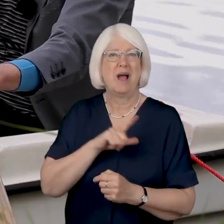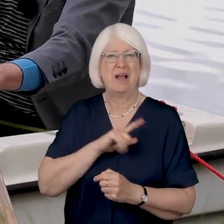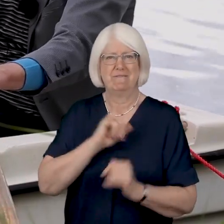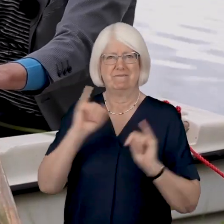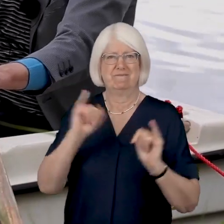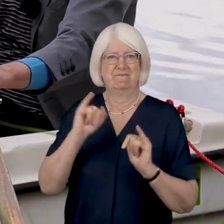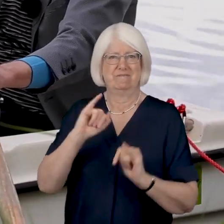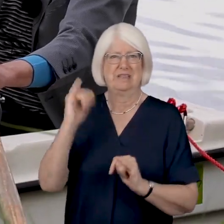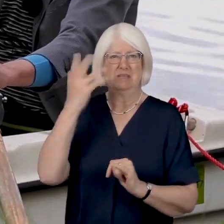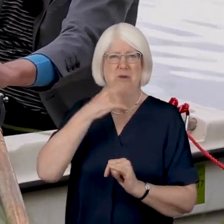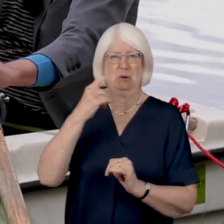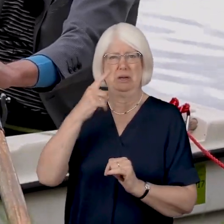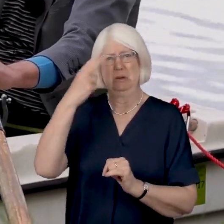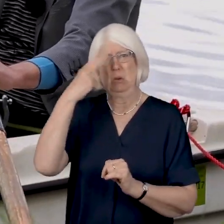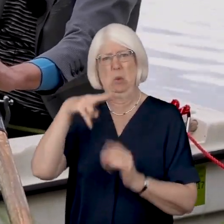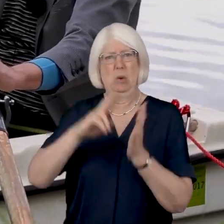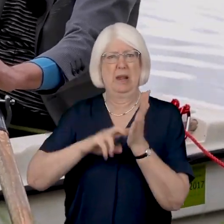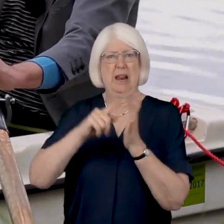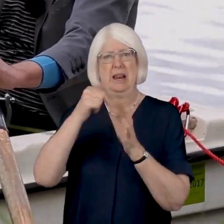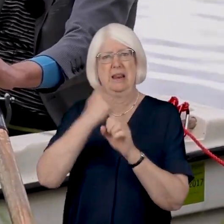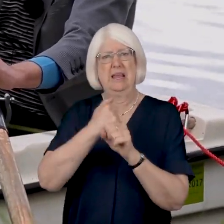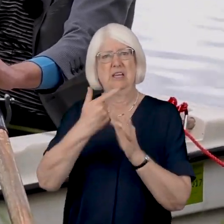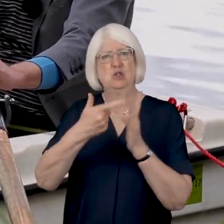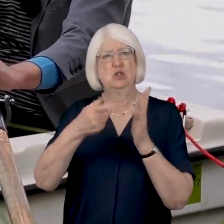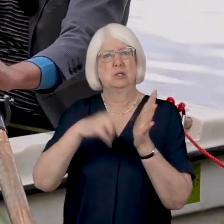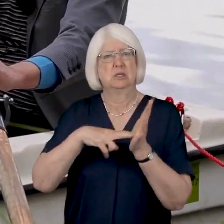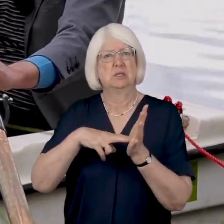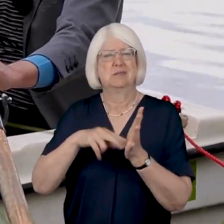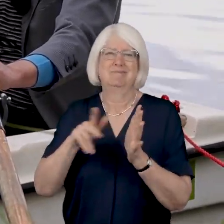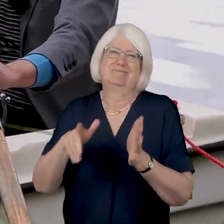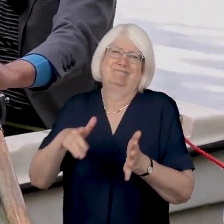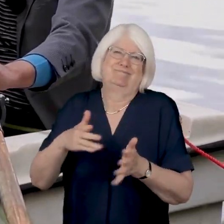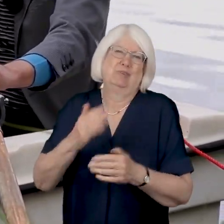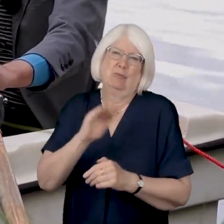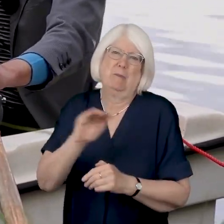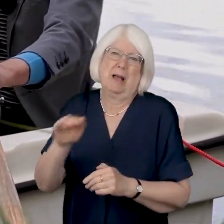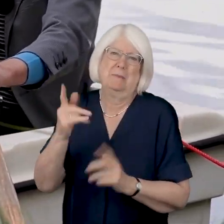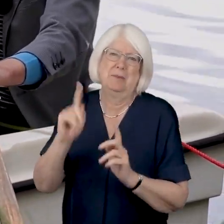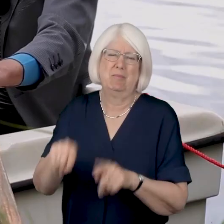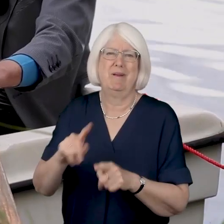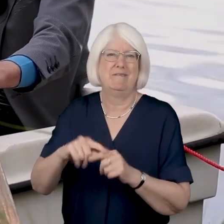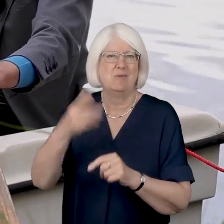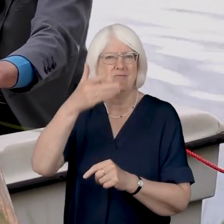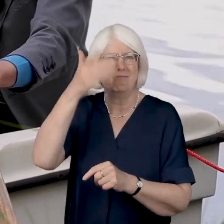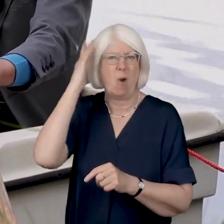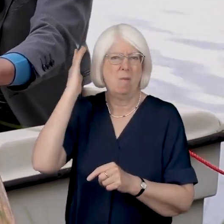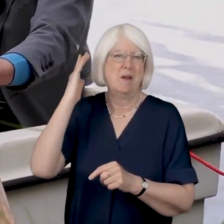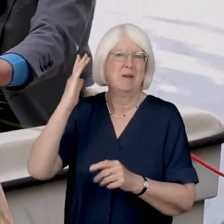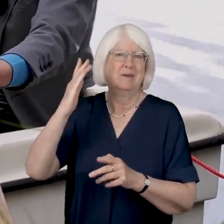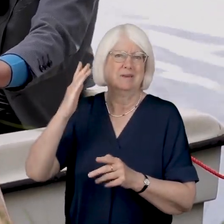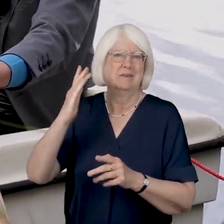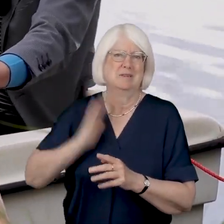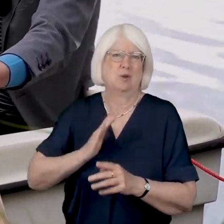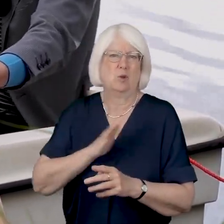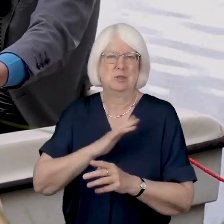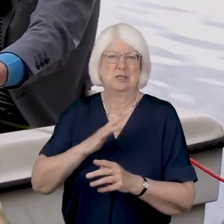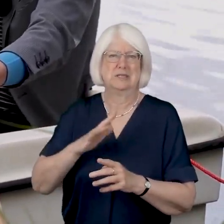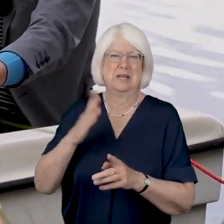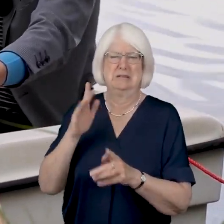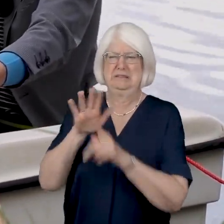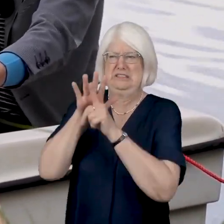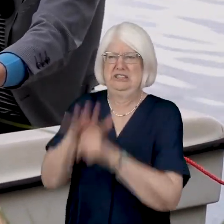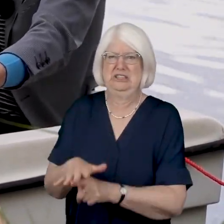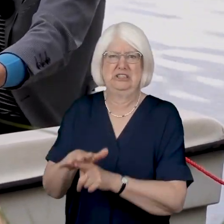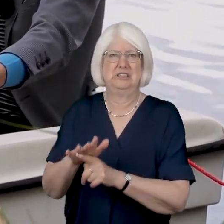by spirits called Legion. And I think Legion must remind people of the Roman Empire. So there's a sense